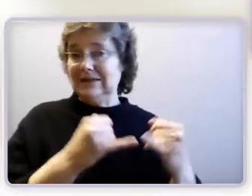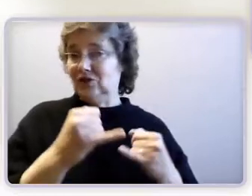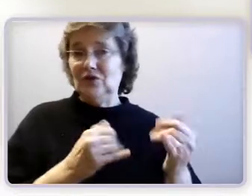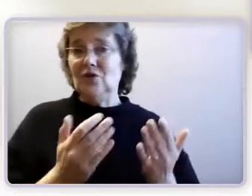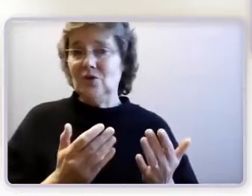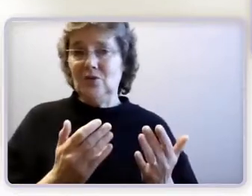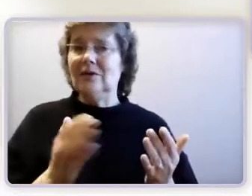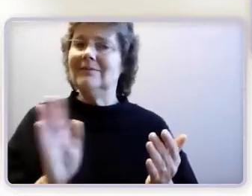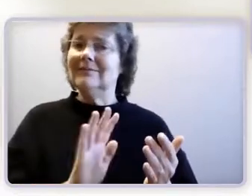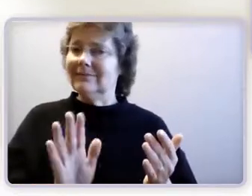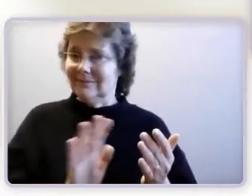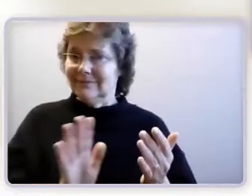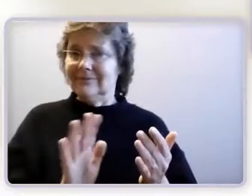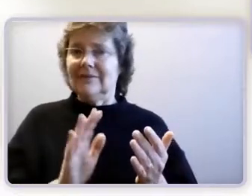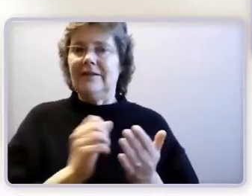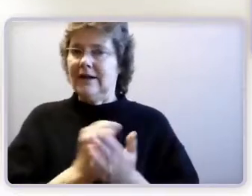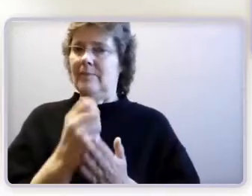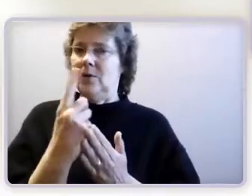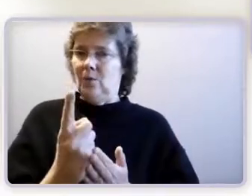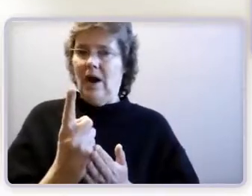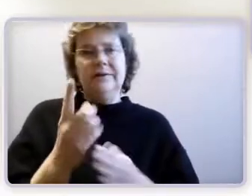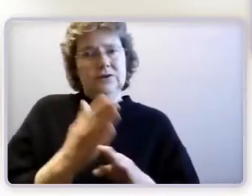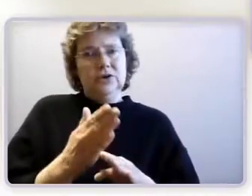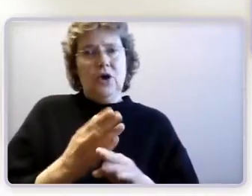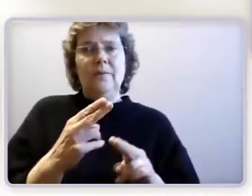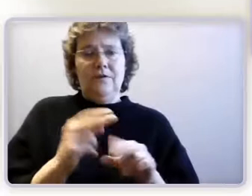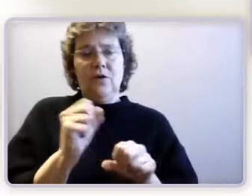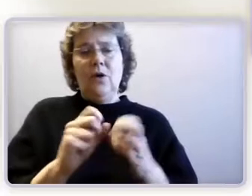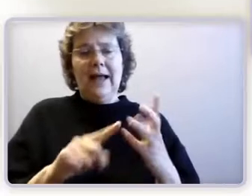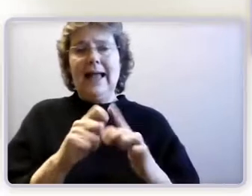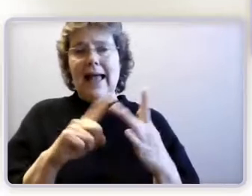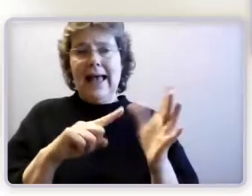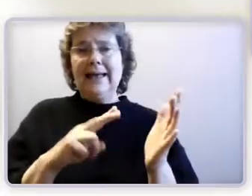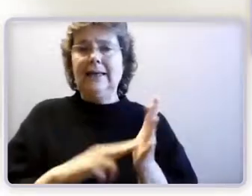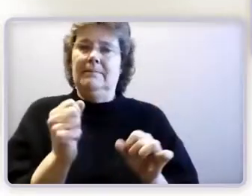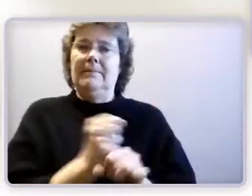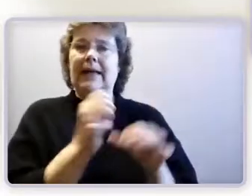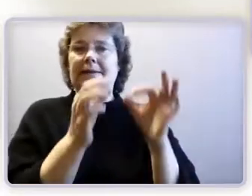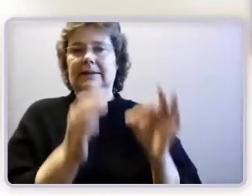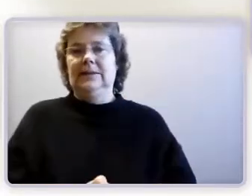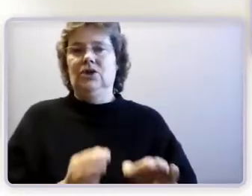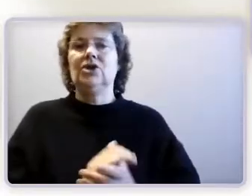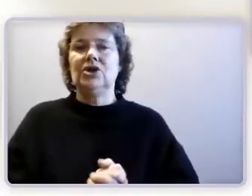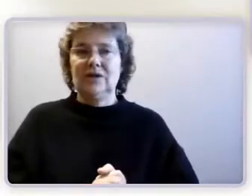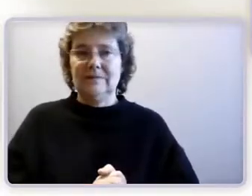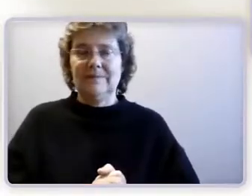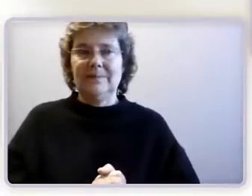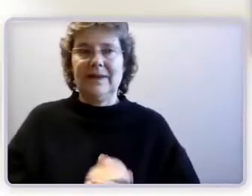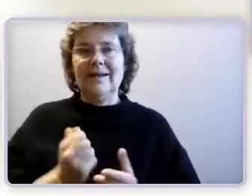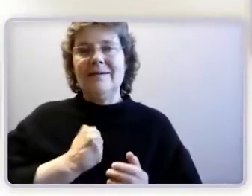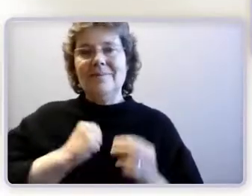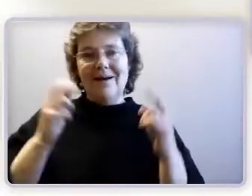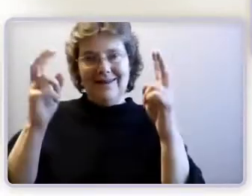The function, the principal function, is to make decisions. My title, though, as you might have seen from the start